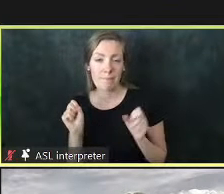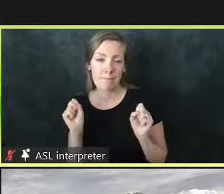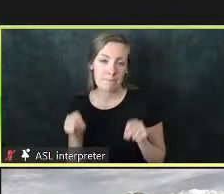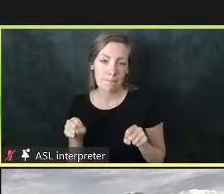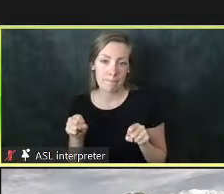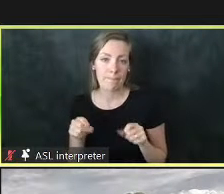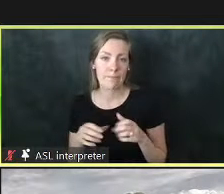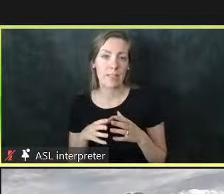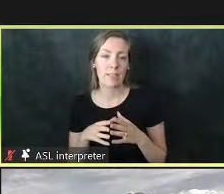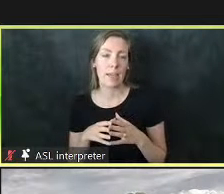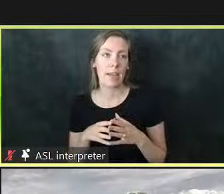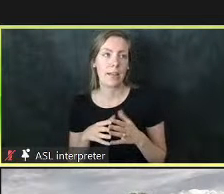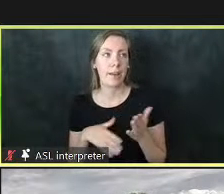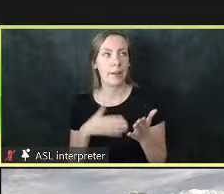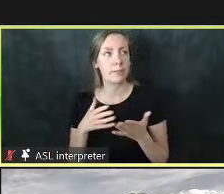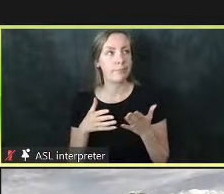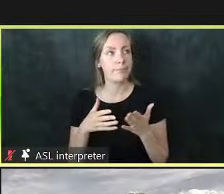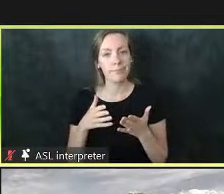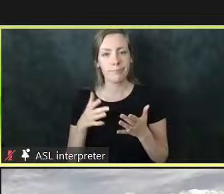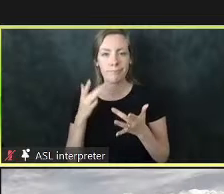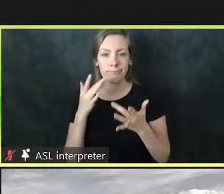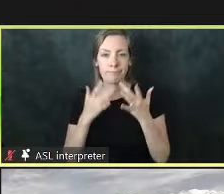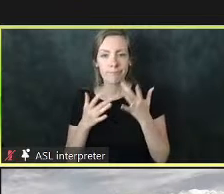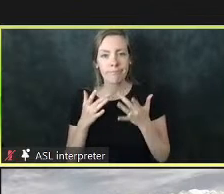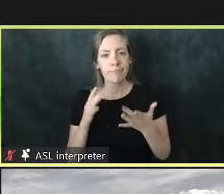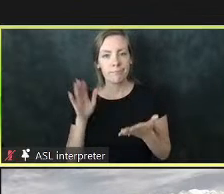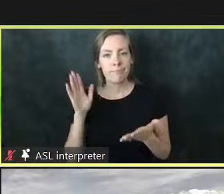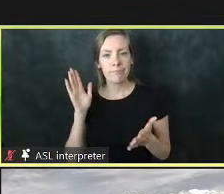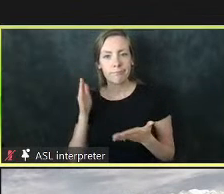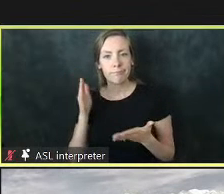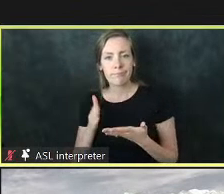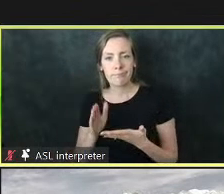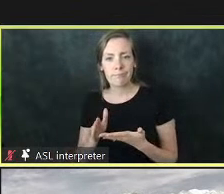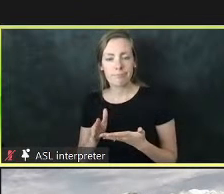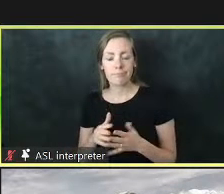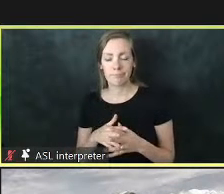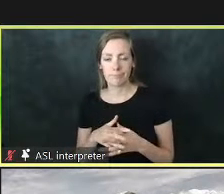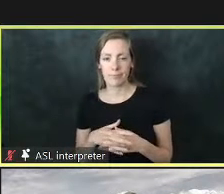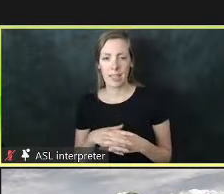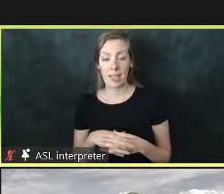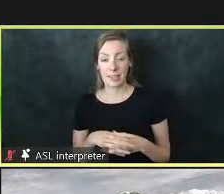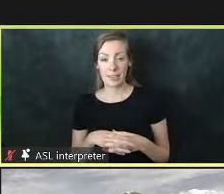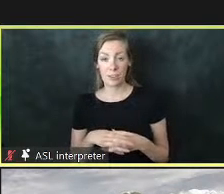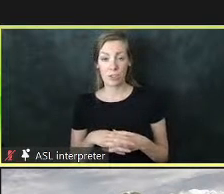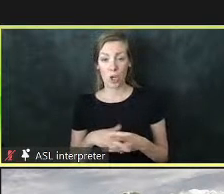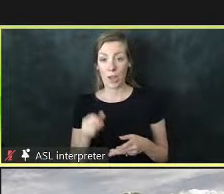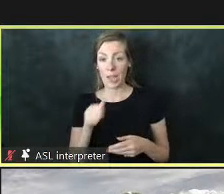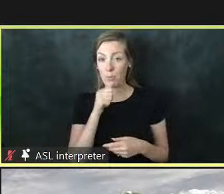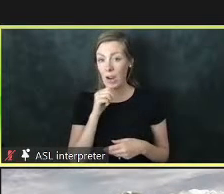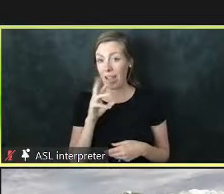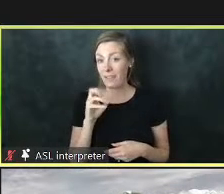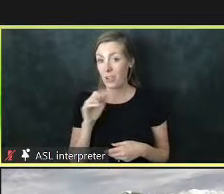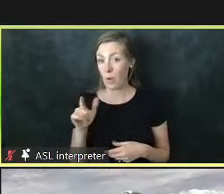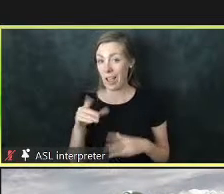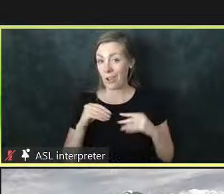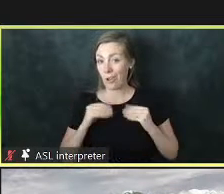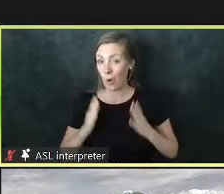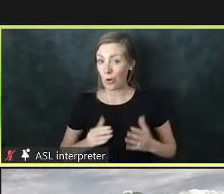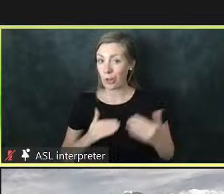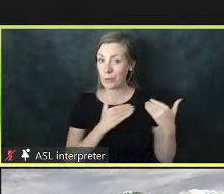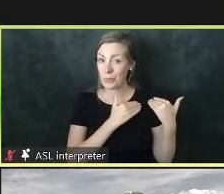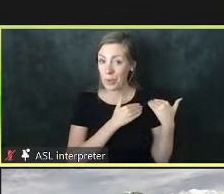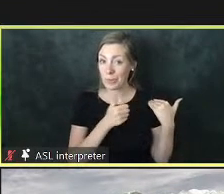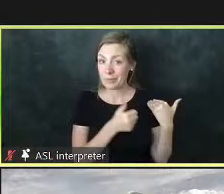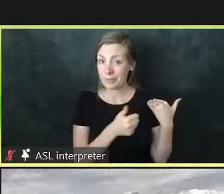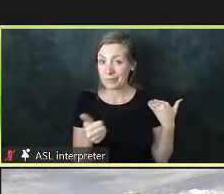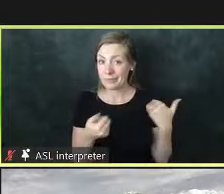hay una sequía. Entonces a degrade, veces become puede poor. ser donde el agua So, de que tiene a private well owner is really responsible for cuando making sure empieza a that hacerse